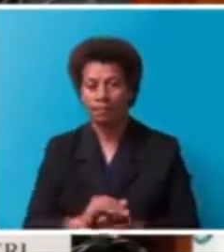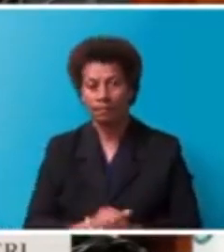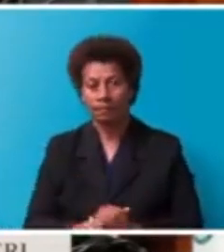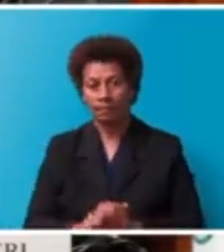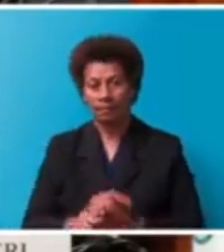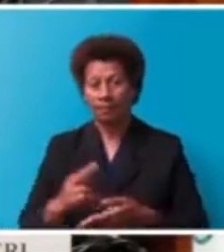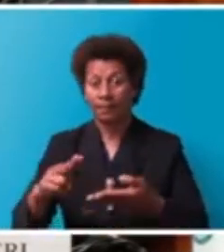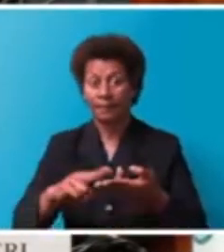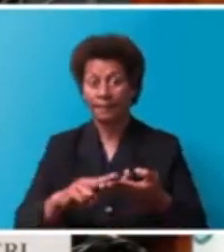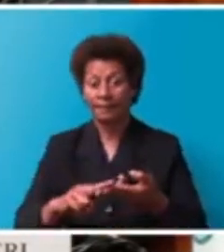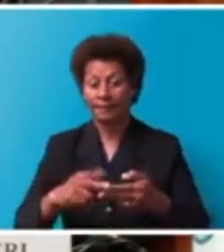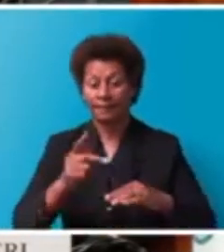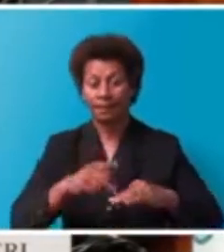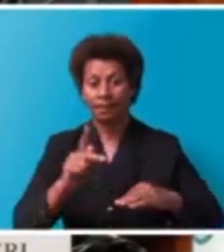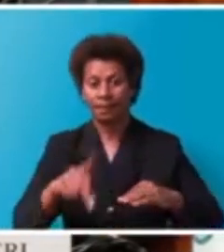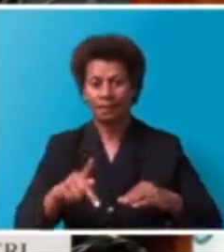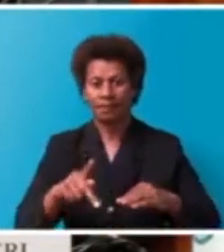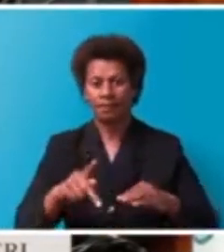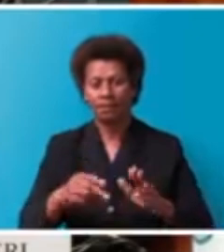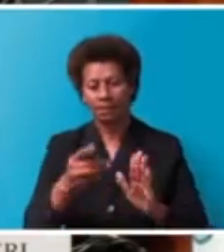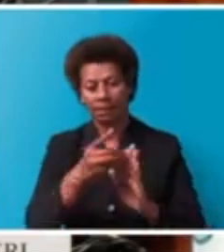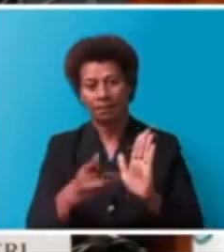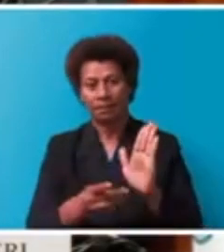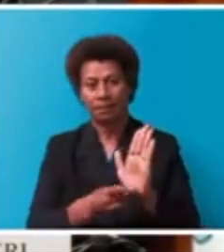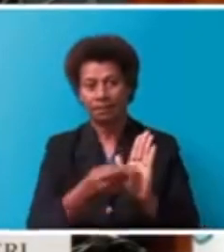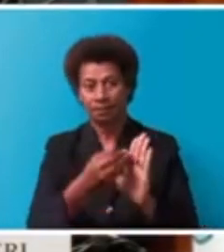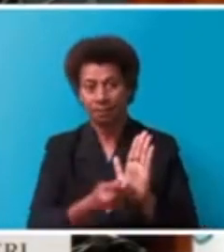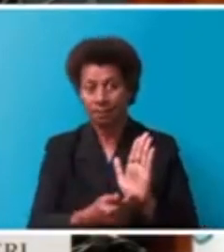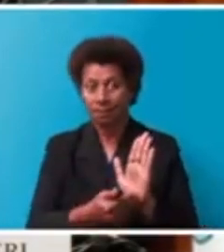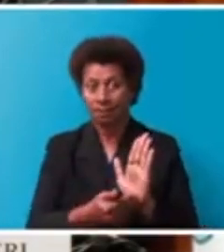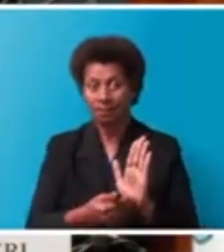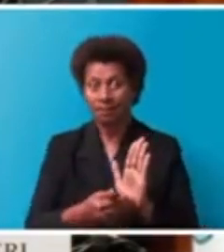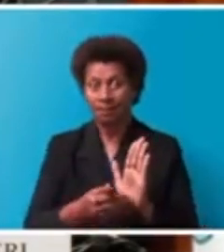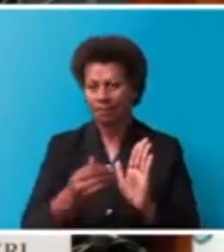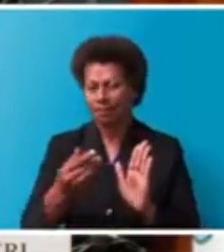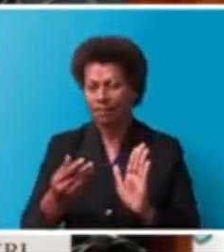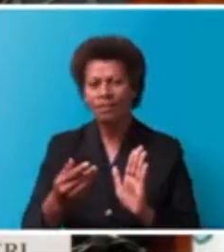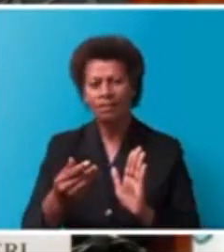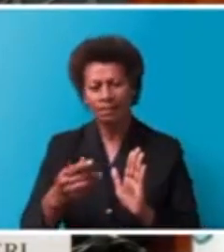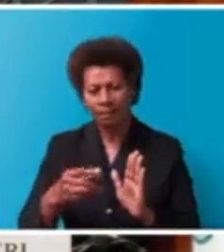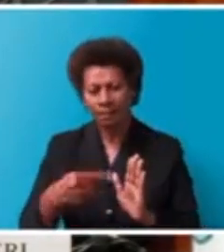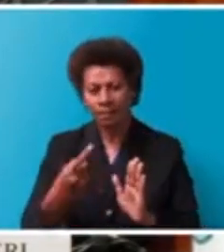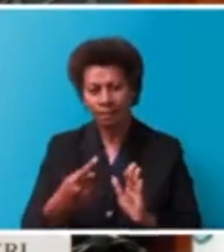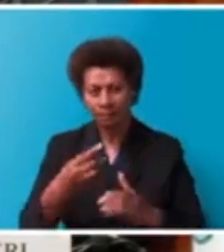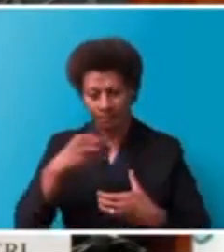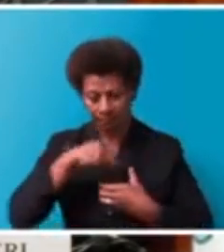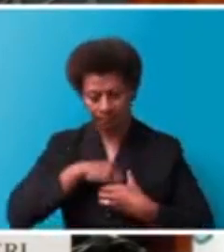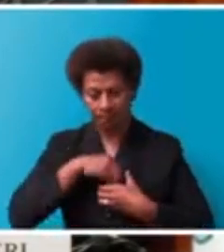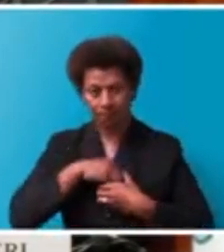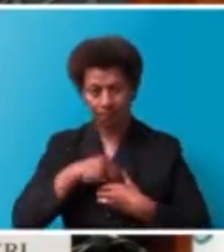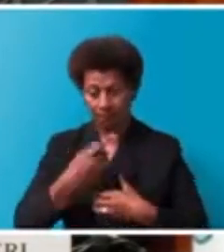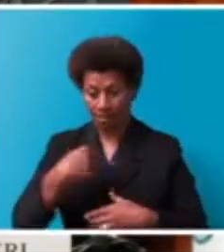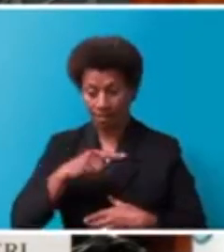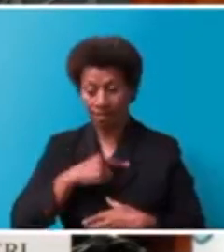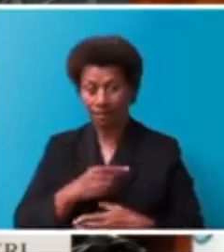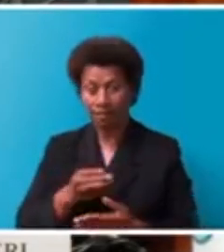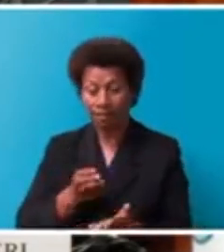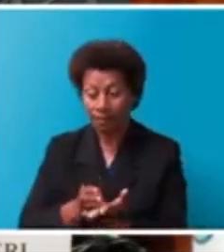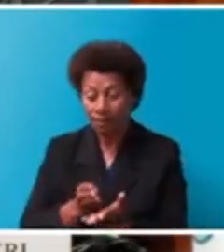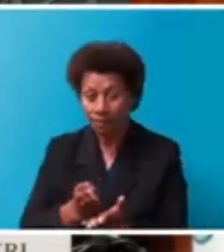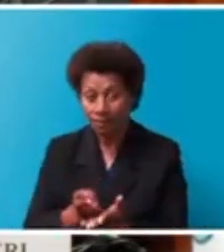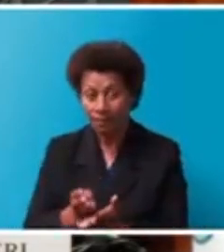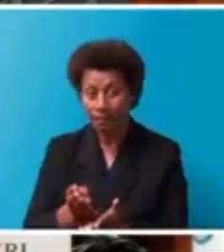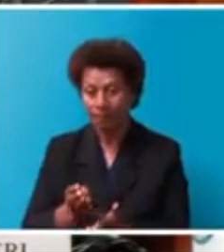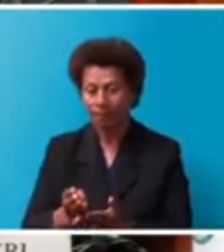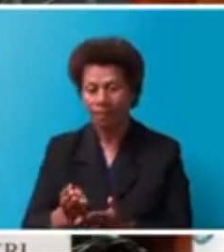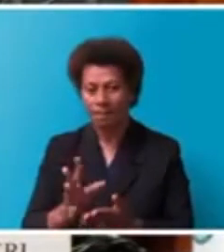strive to keep the democratic spirit alive, though sometimes it is those who we serve who will remind us to stay